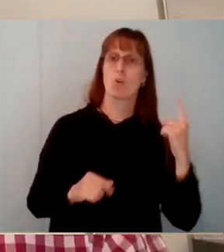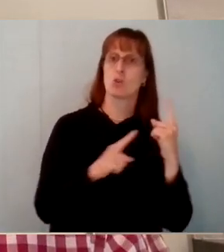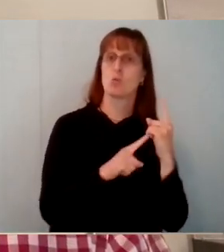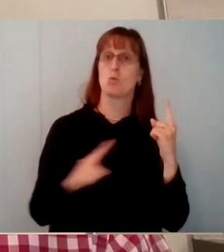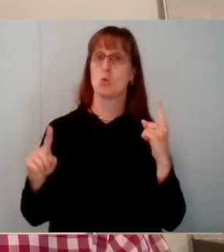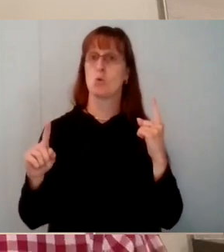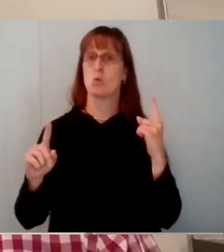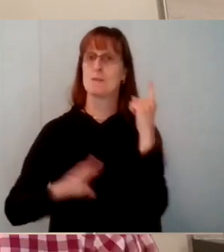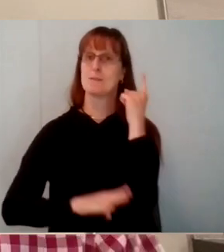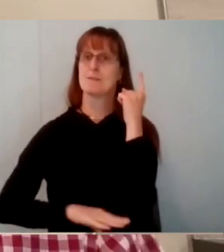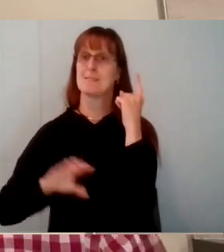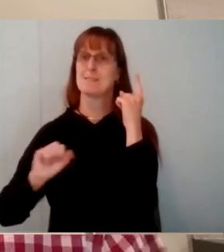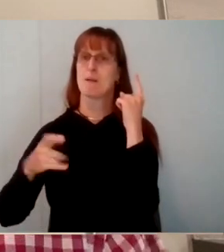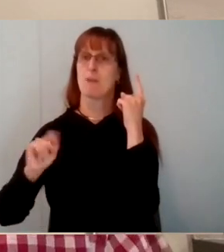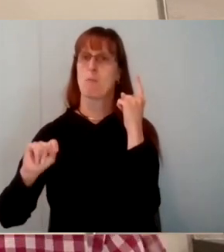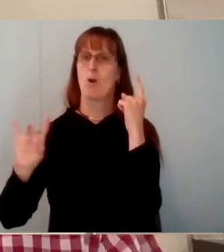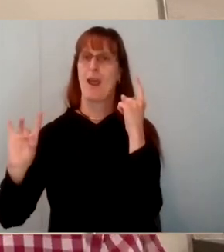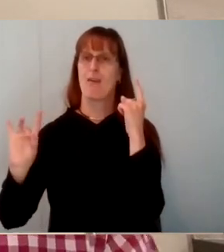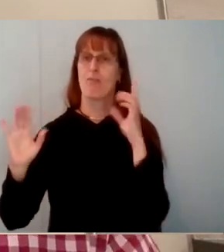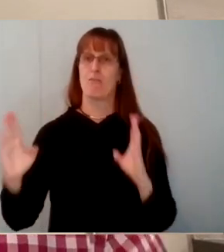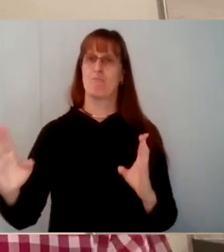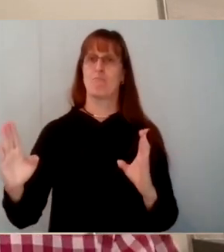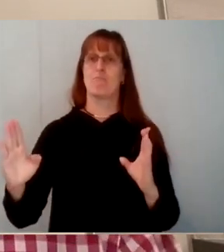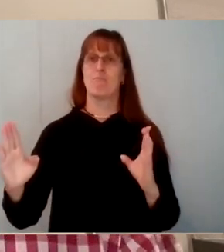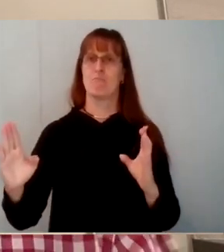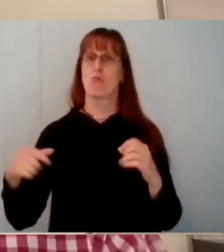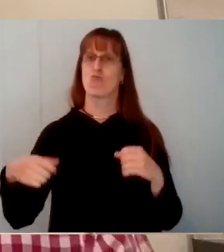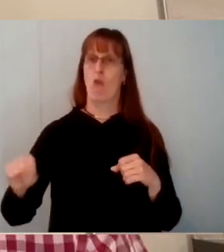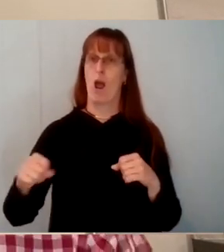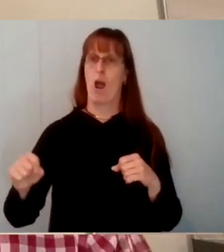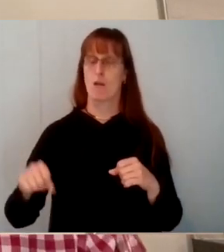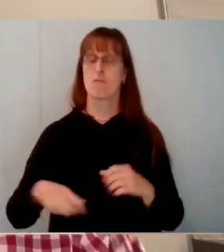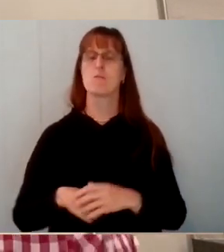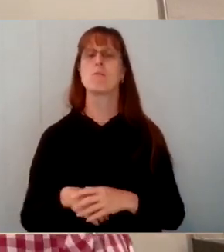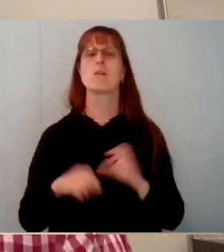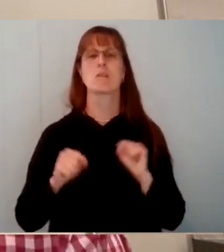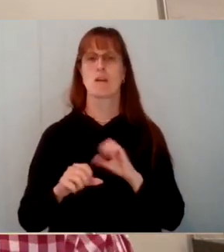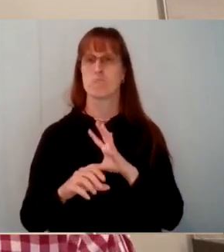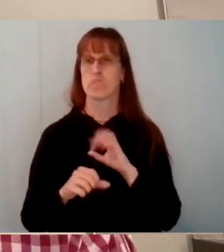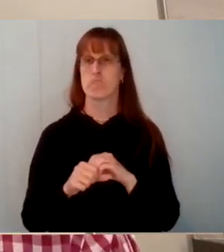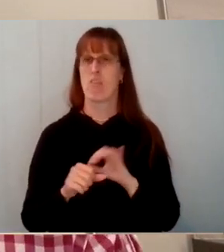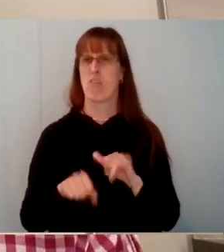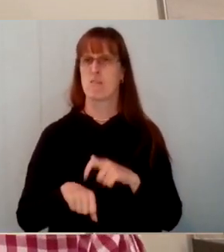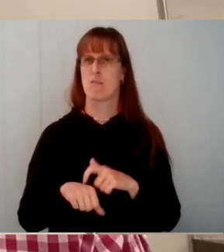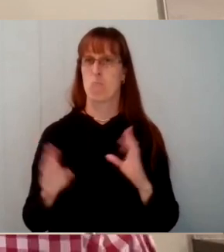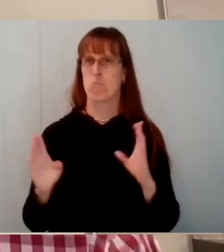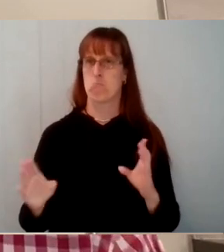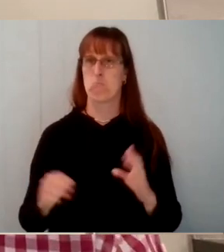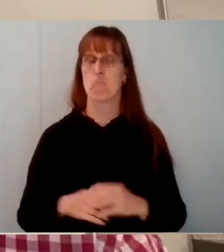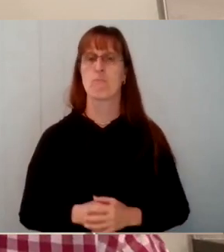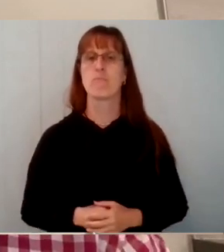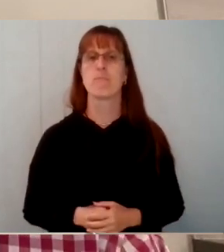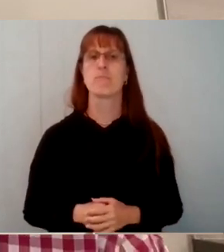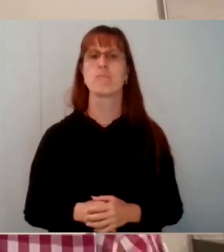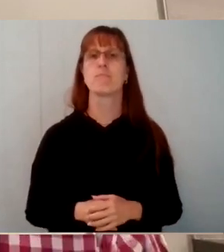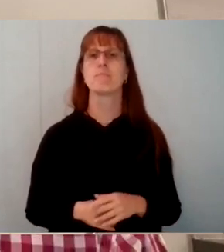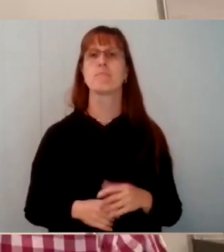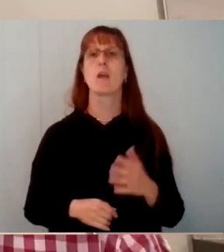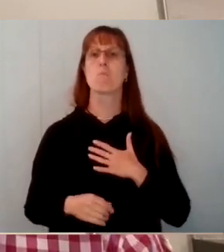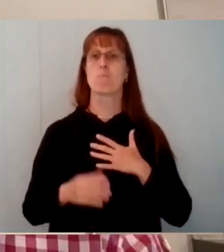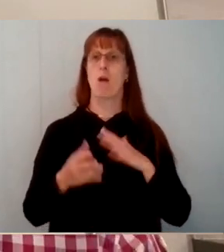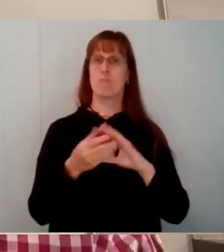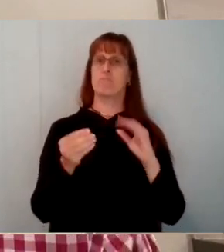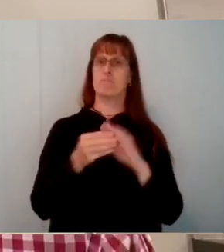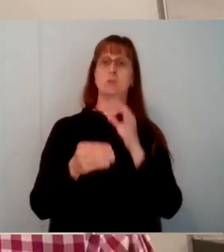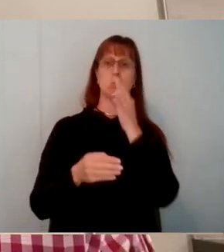through September 8th, and there's a link that you can click on and participate in that. And in closing, this video, we're